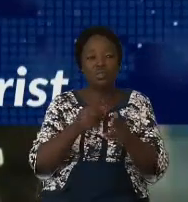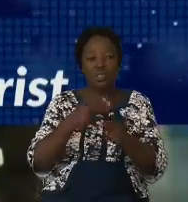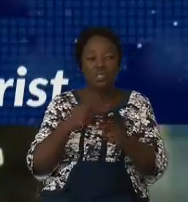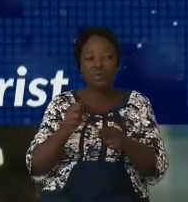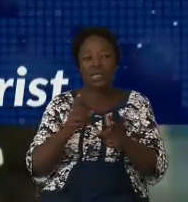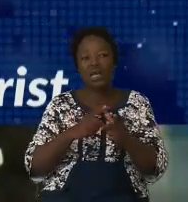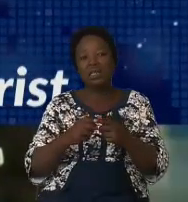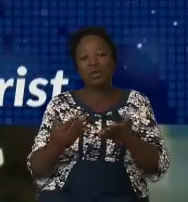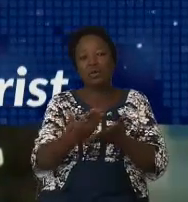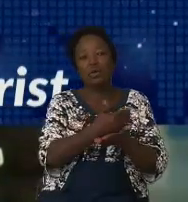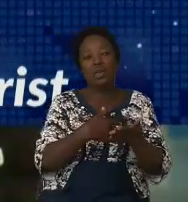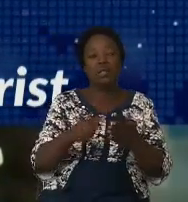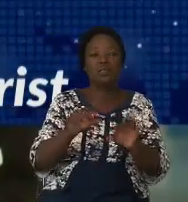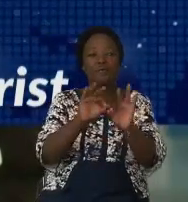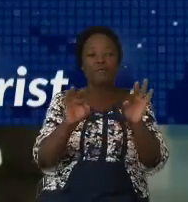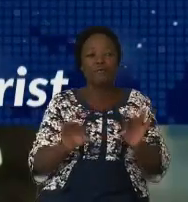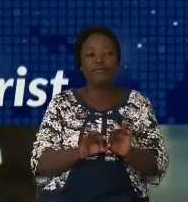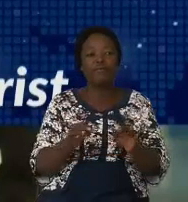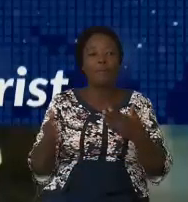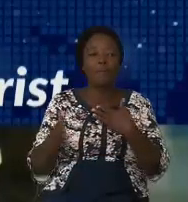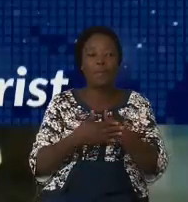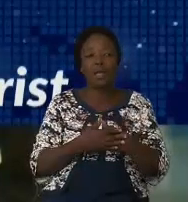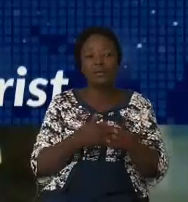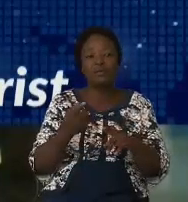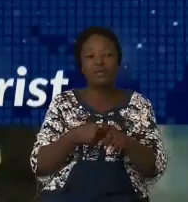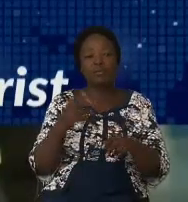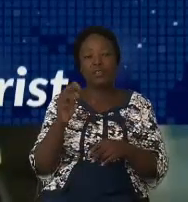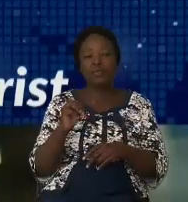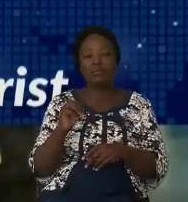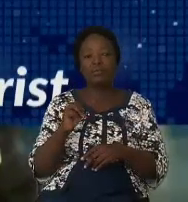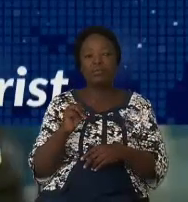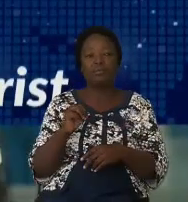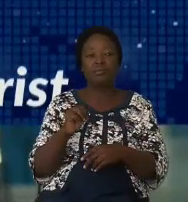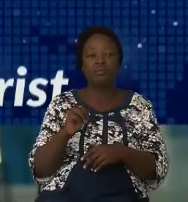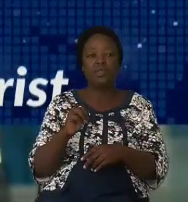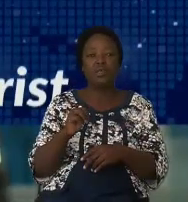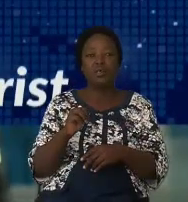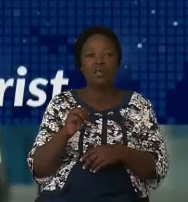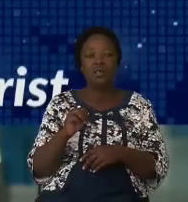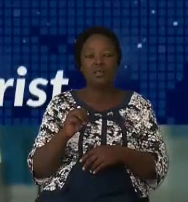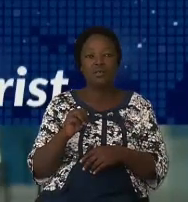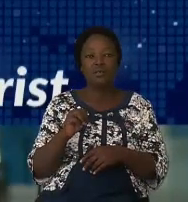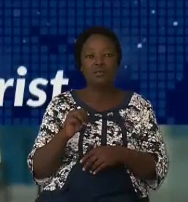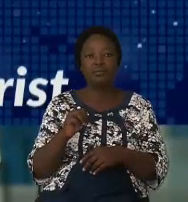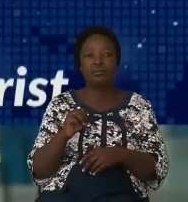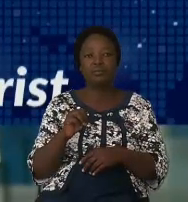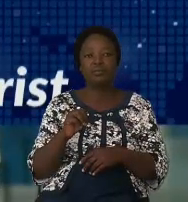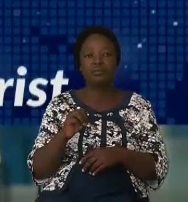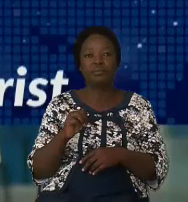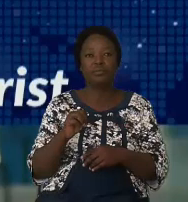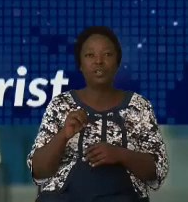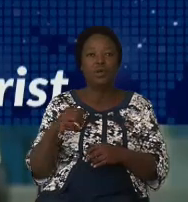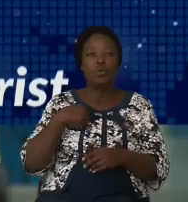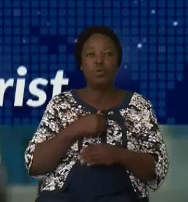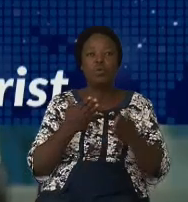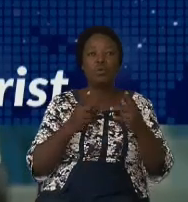them over. Let's hand the slips over to them to fill and return.